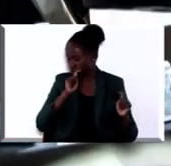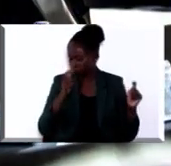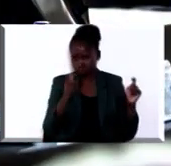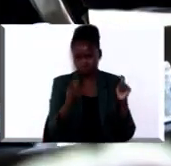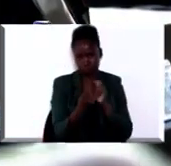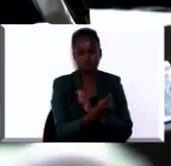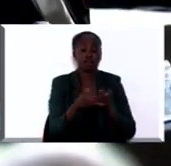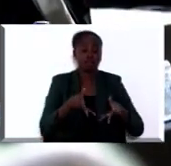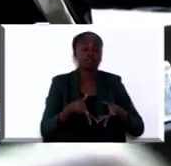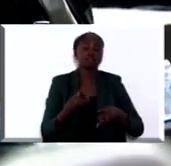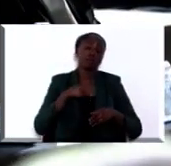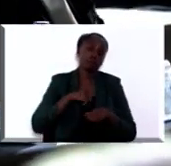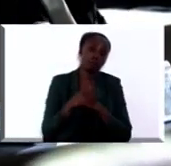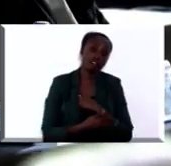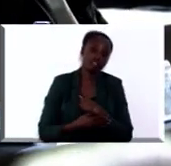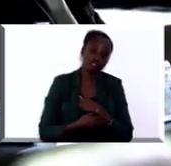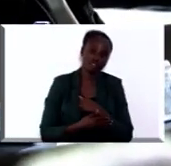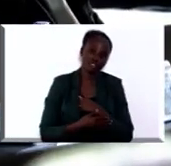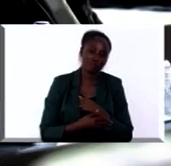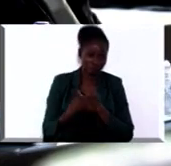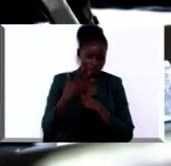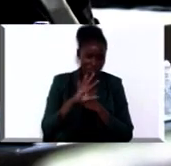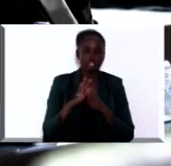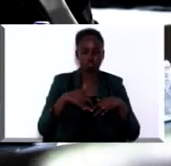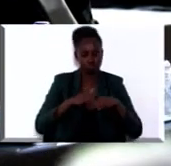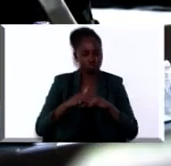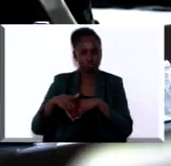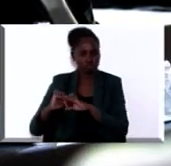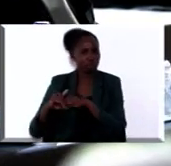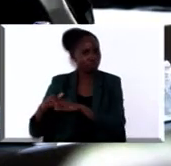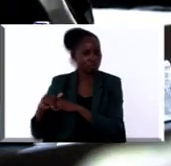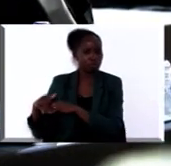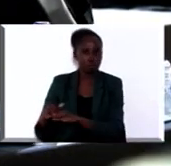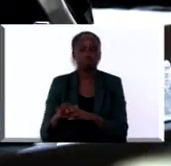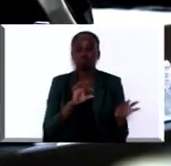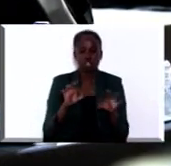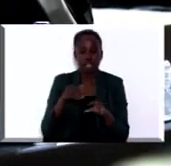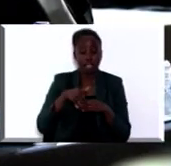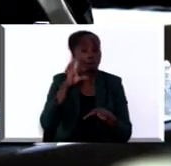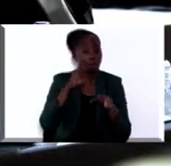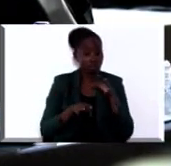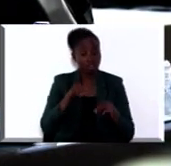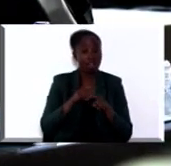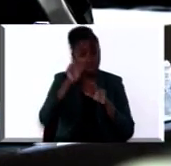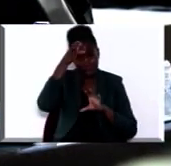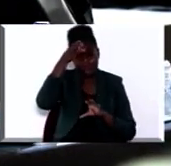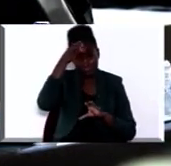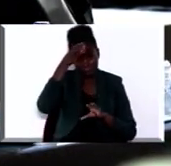in our country. It has produced outstanding leaders in the political and academic